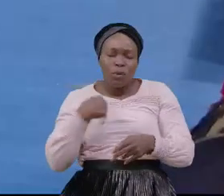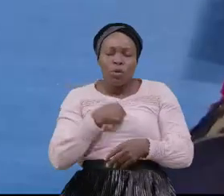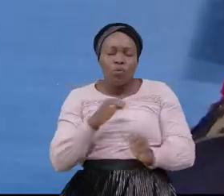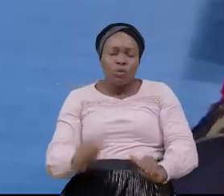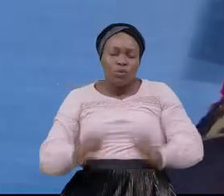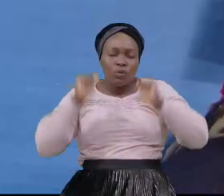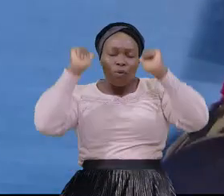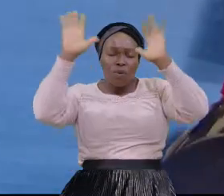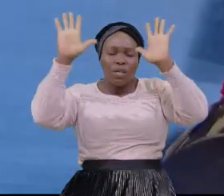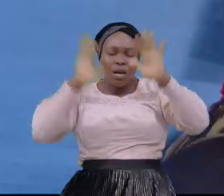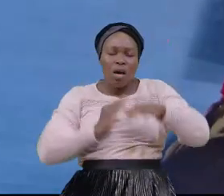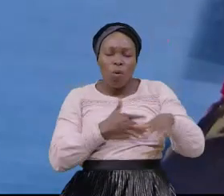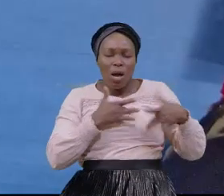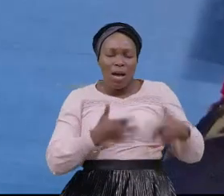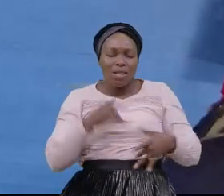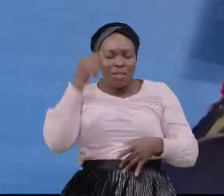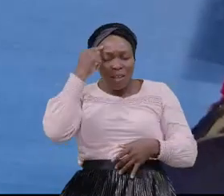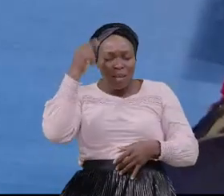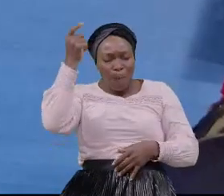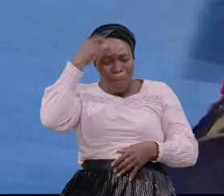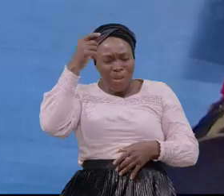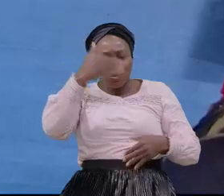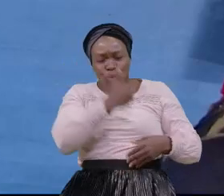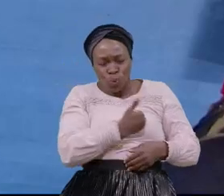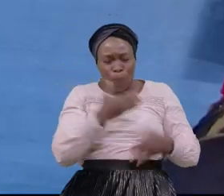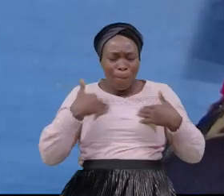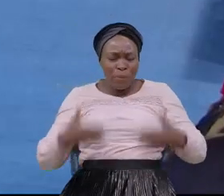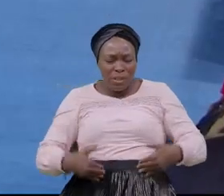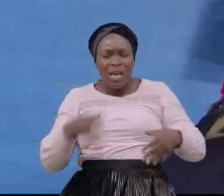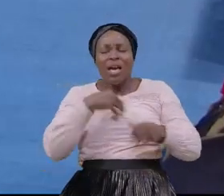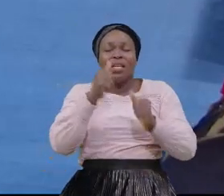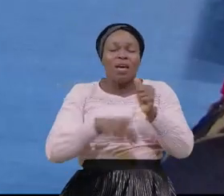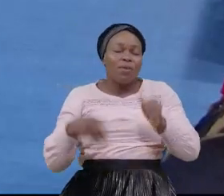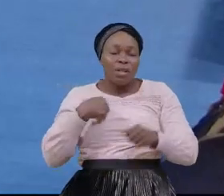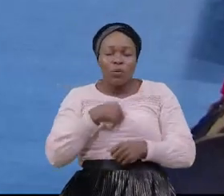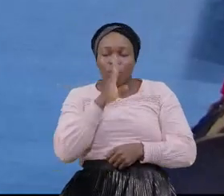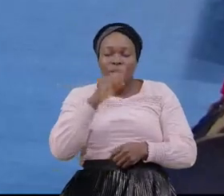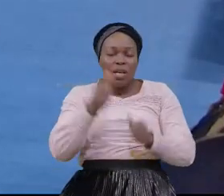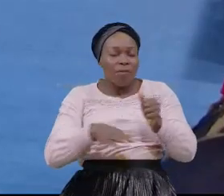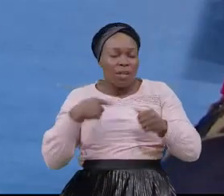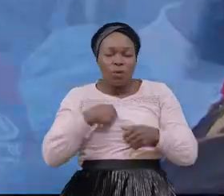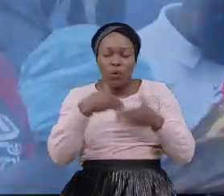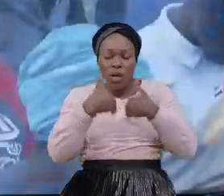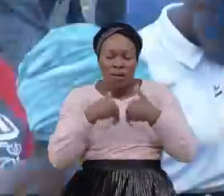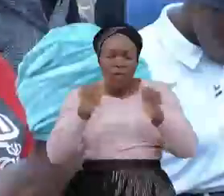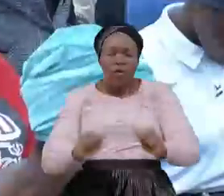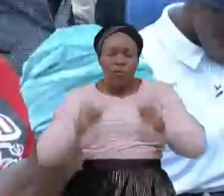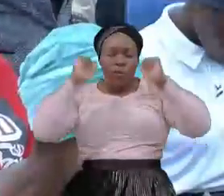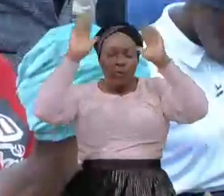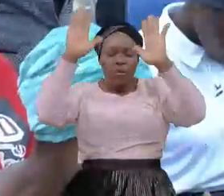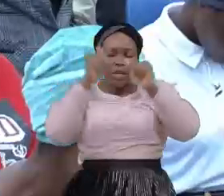soul, our thinking faculty, everything within, everything we have, we surrender everything unto